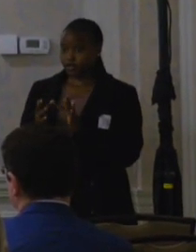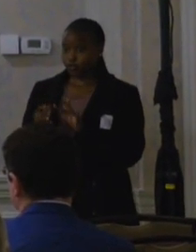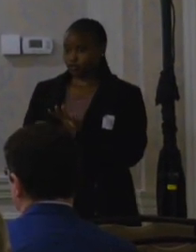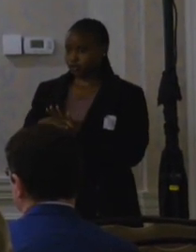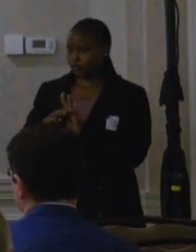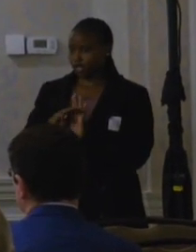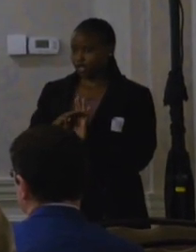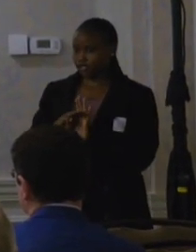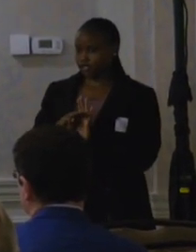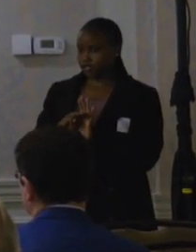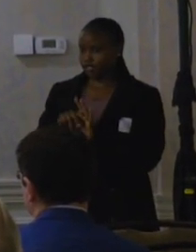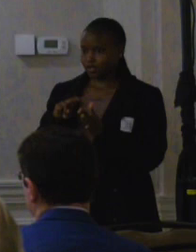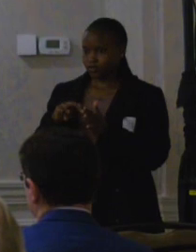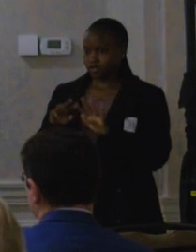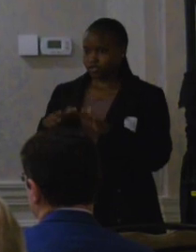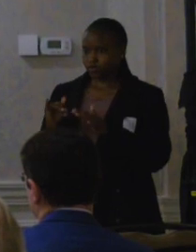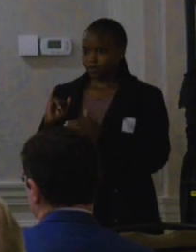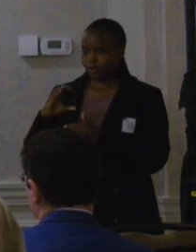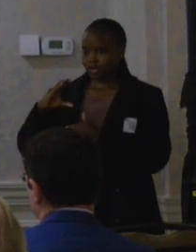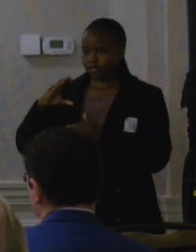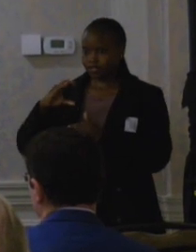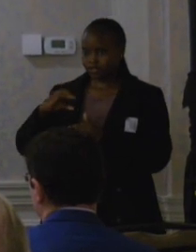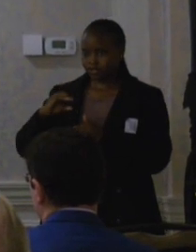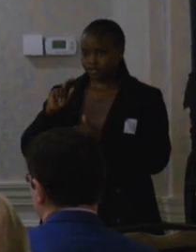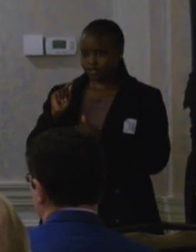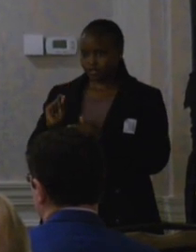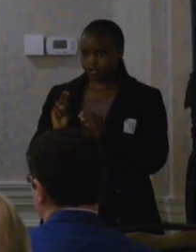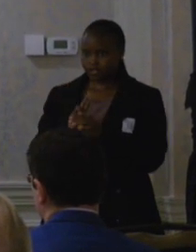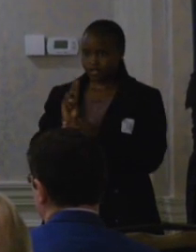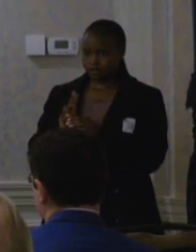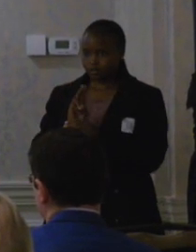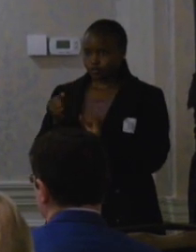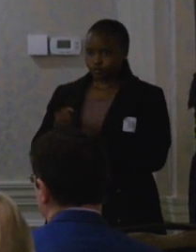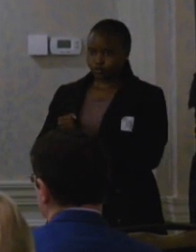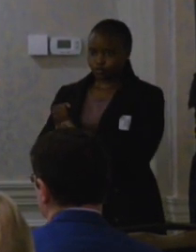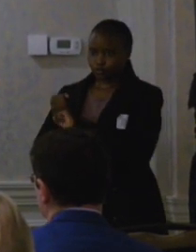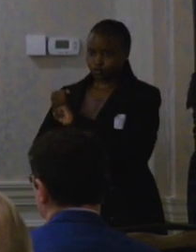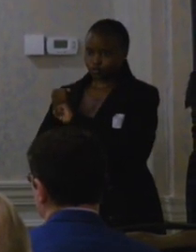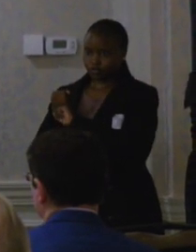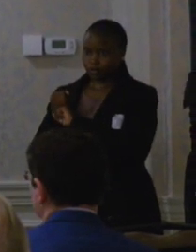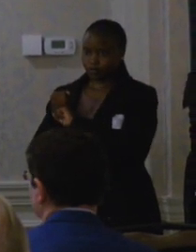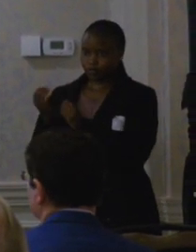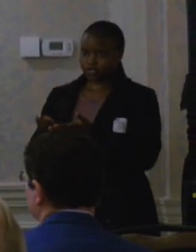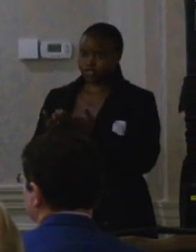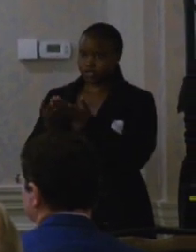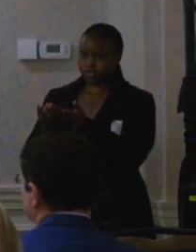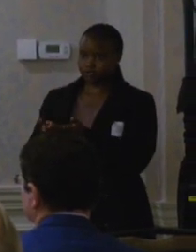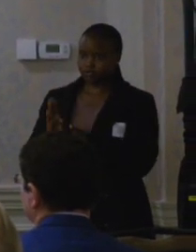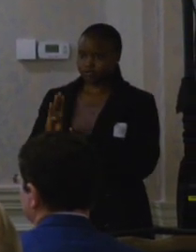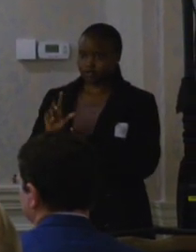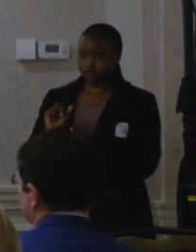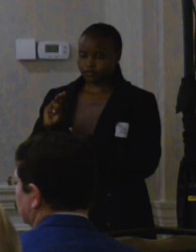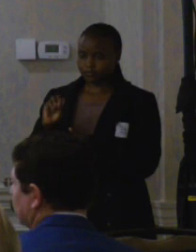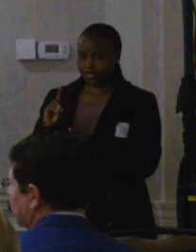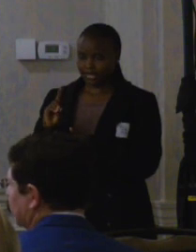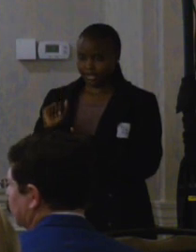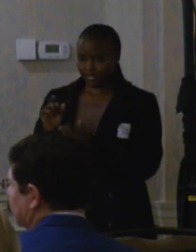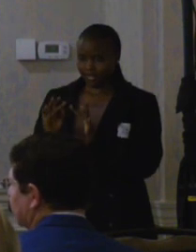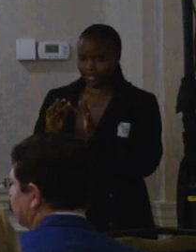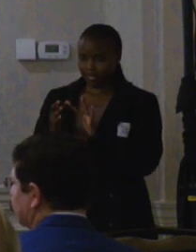modalities, and also with looking into how ICT can be used to support the delivery of blended and